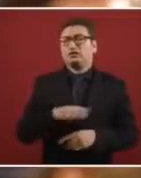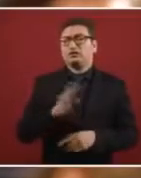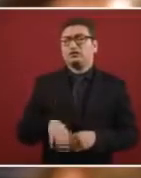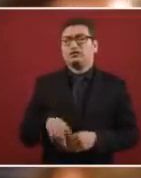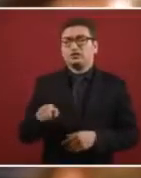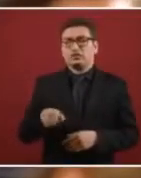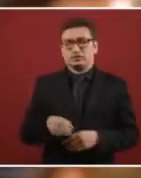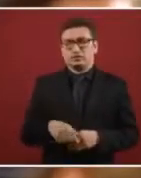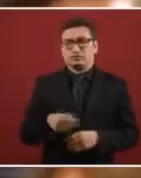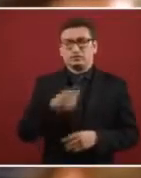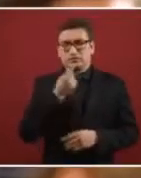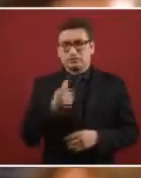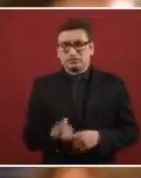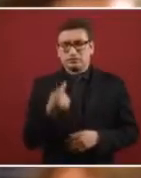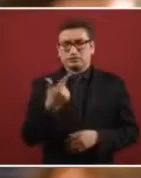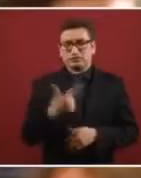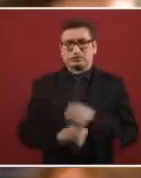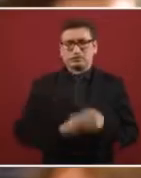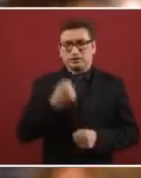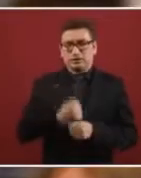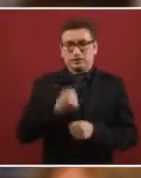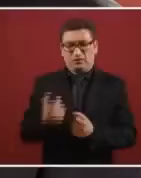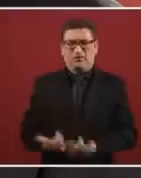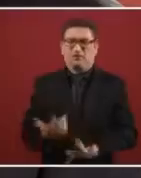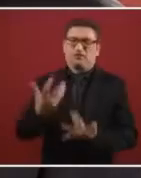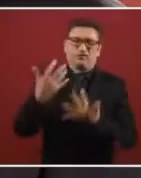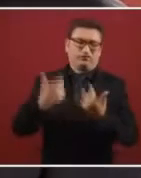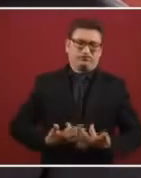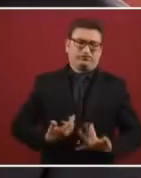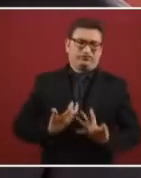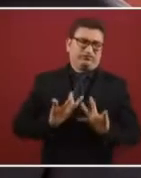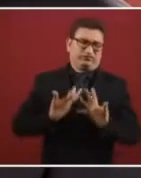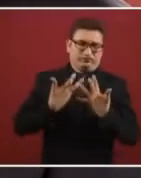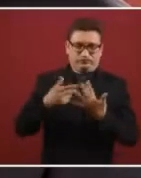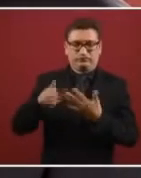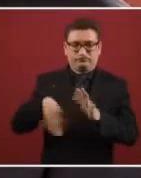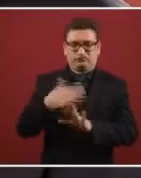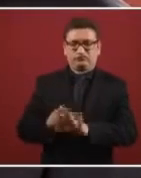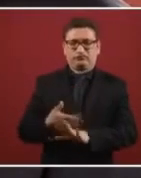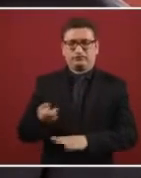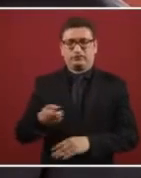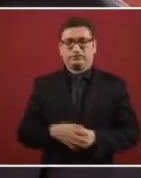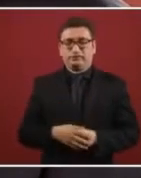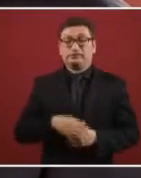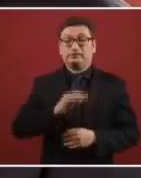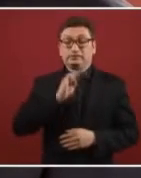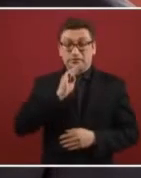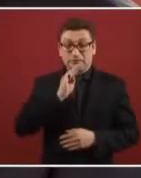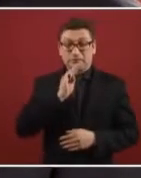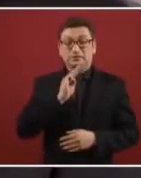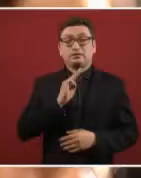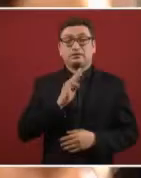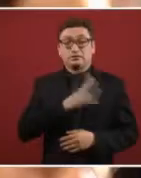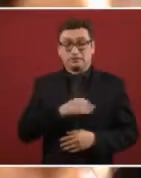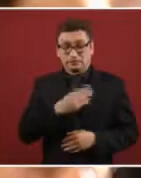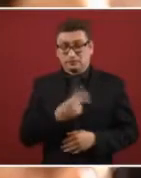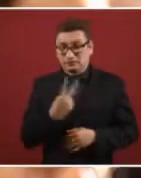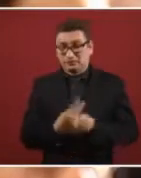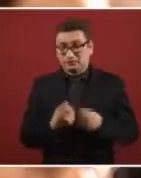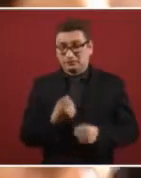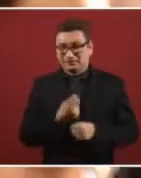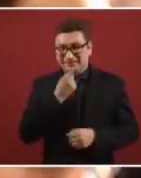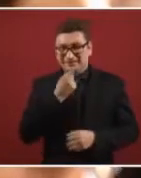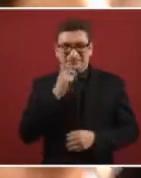was in it, and a 7-year-old child was burned alive. And the mother and the daughter